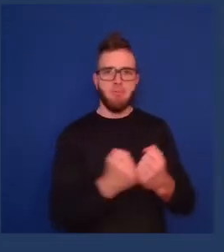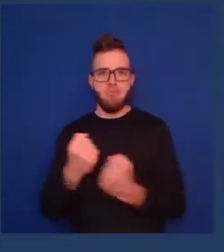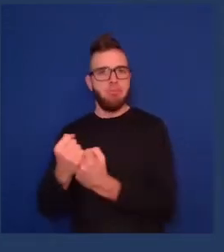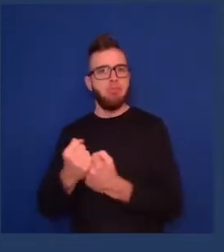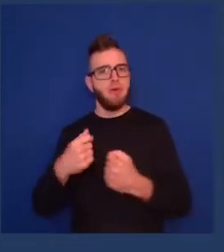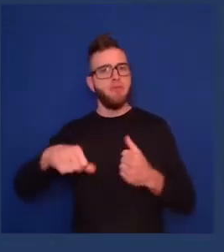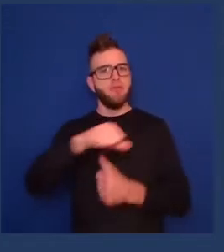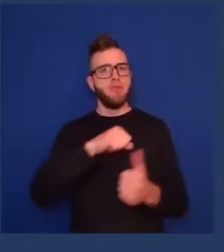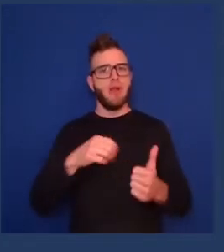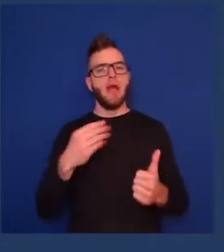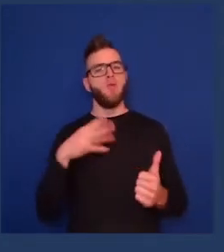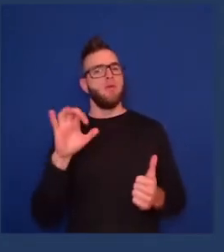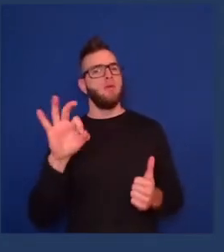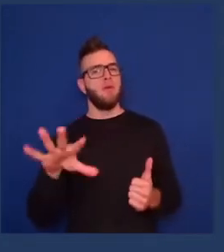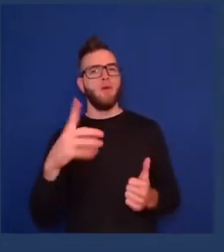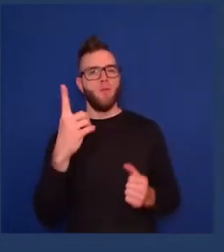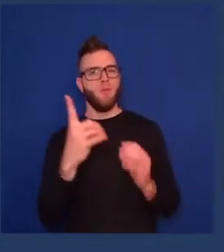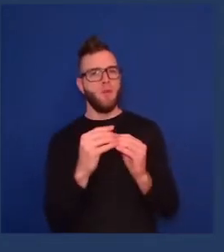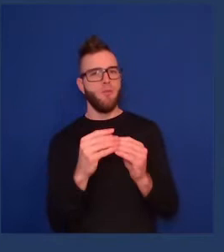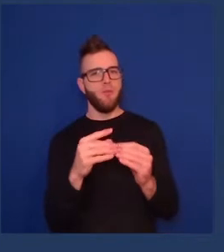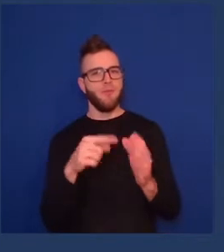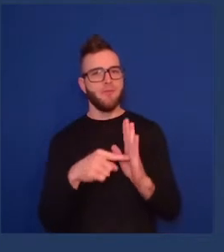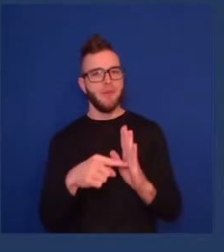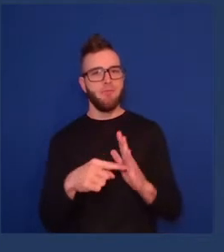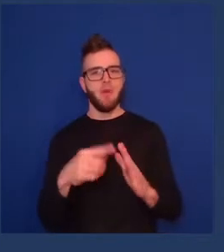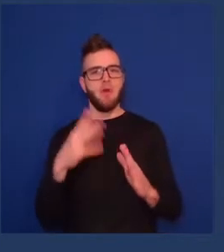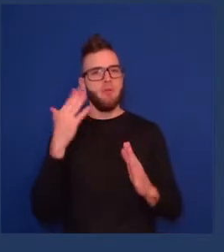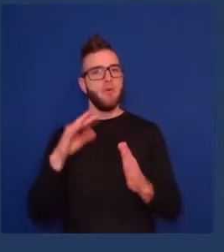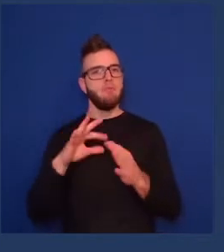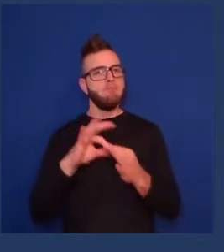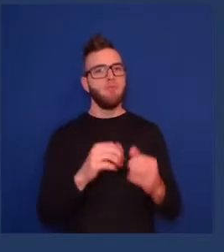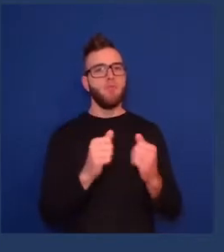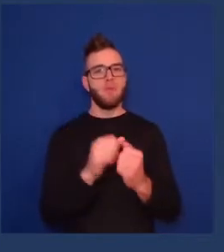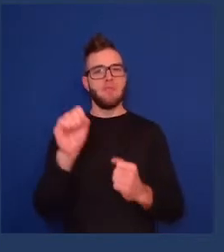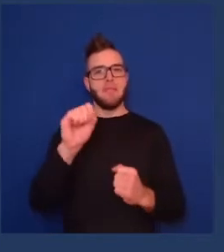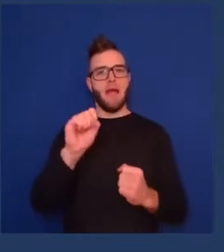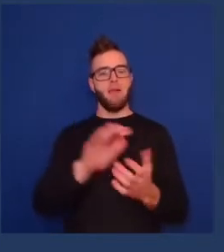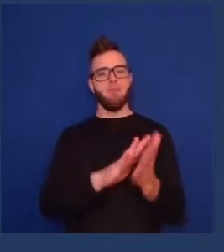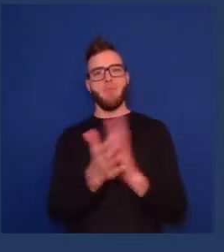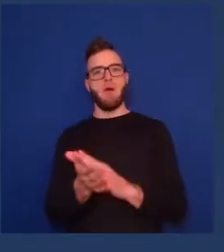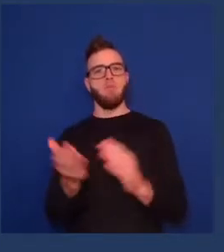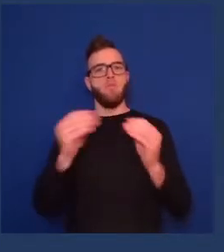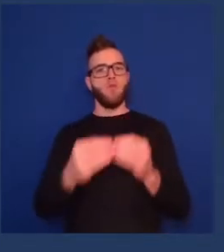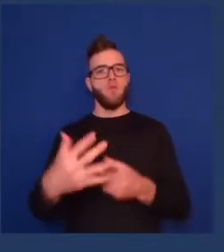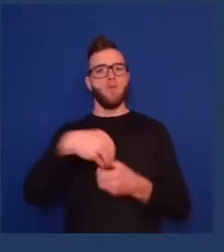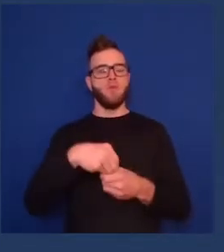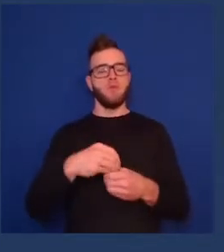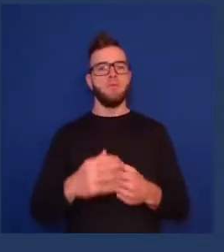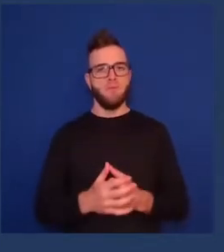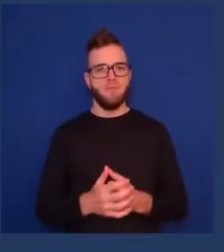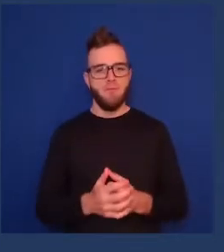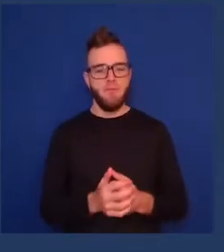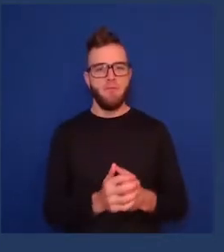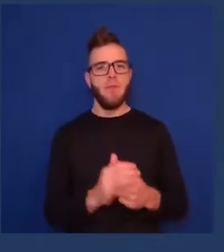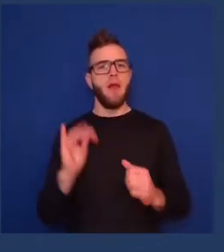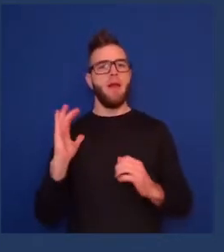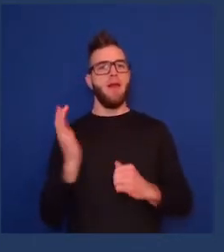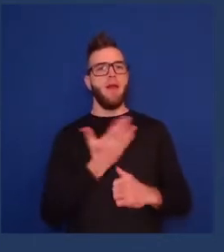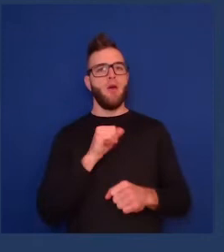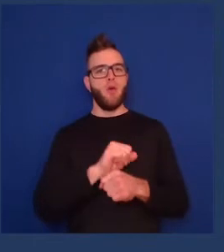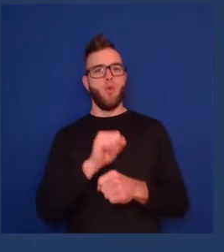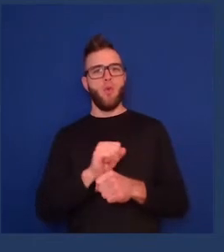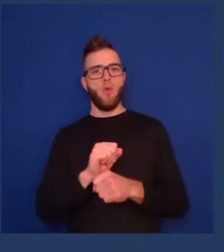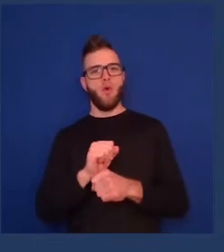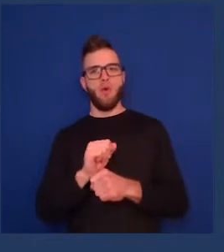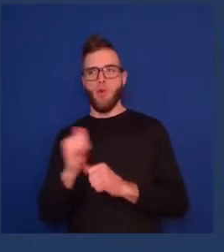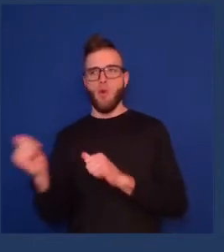just going to bring up one other example because it's really about making Seattle more inclusive as well. So very much in the vein that we've been talking about, which is the work